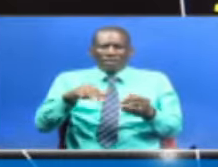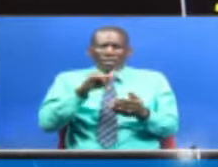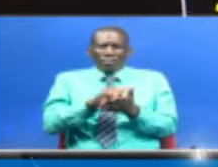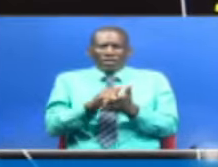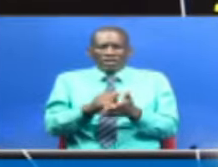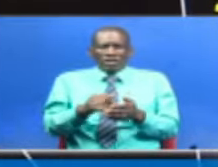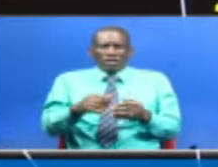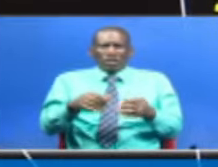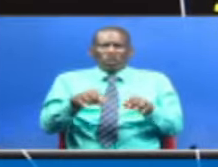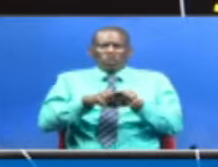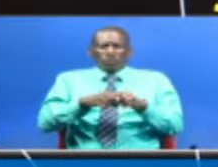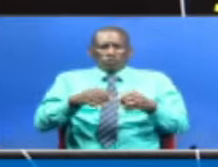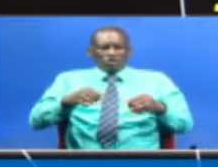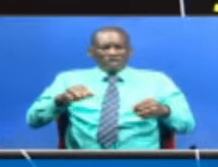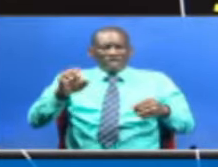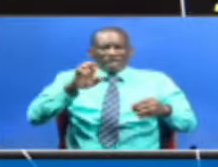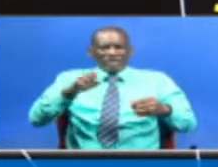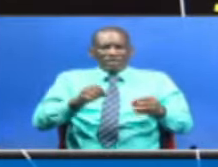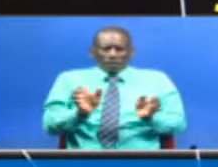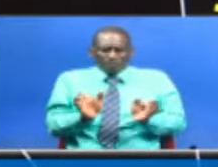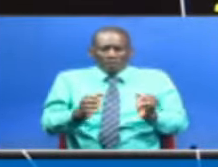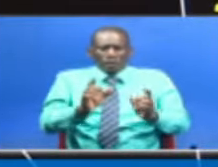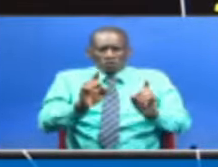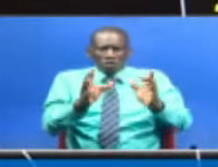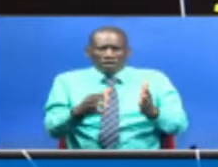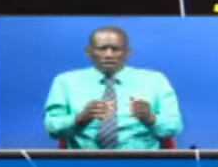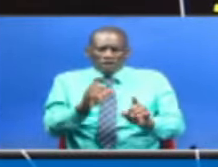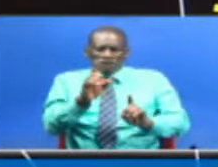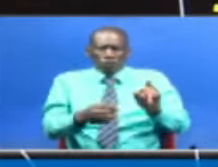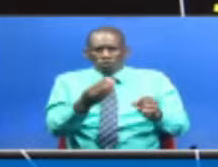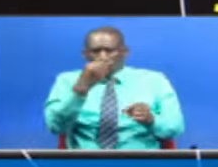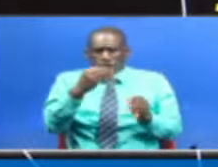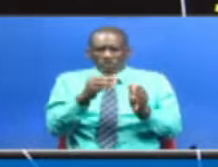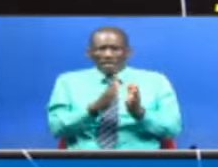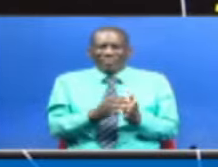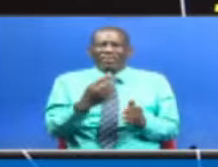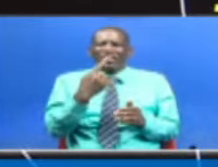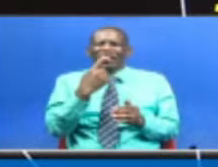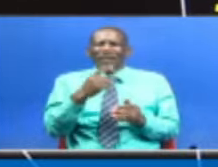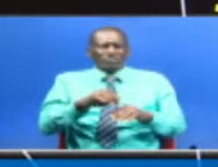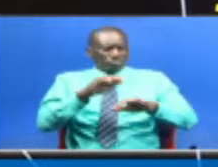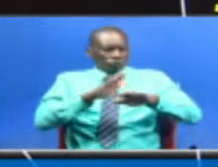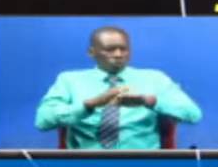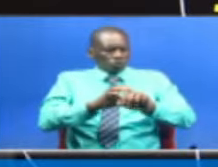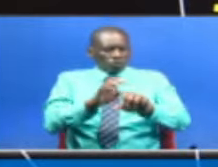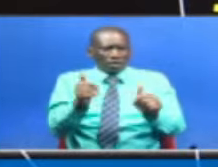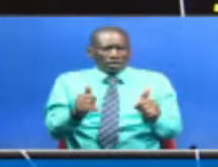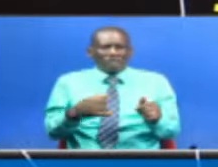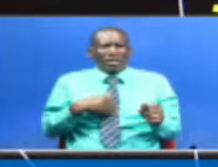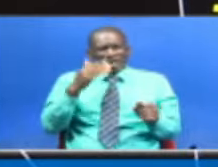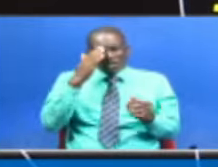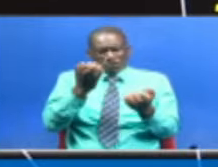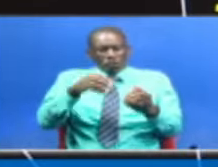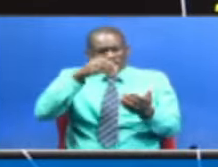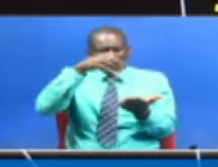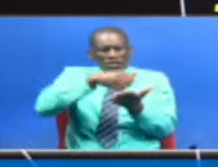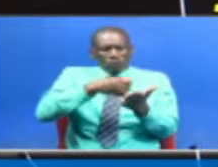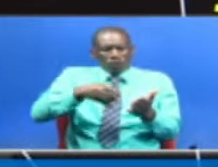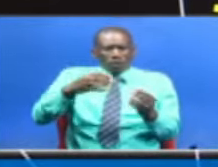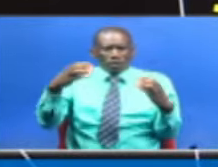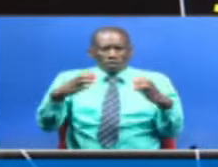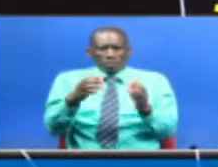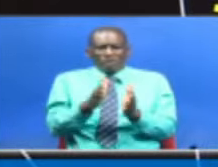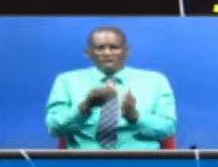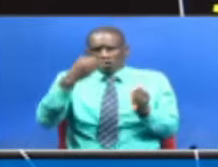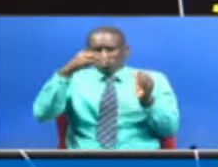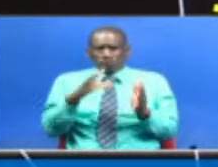even electric pressure cookers, they cook food and the taste is really maintained. I think you need to engage our team and indeed the